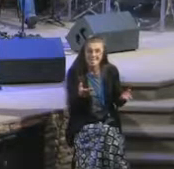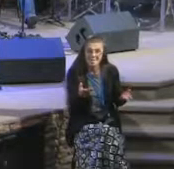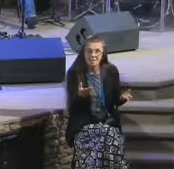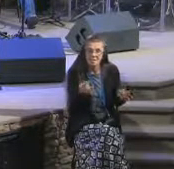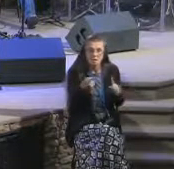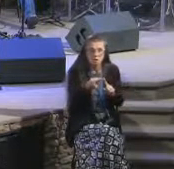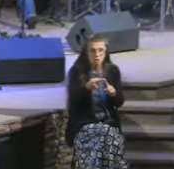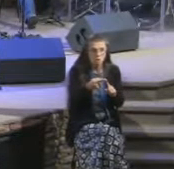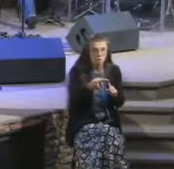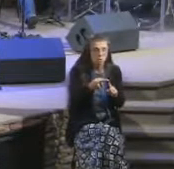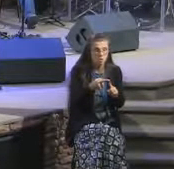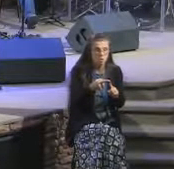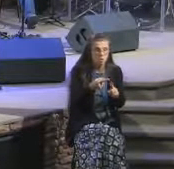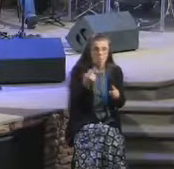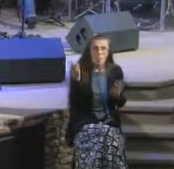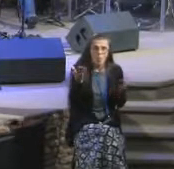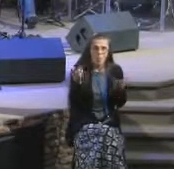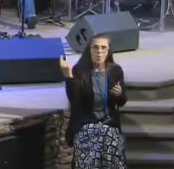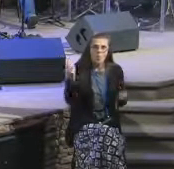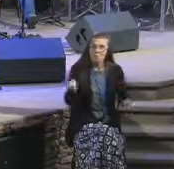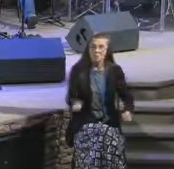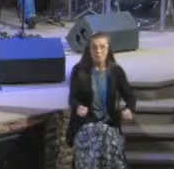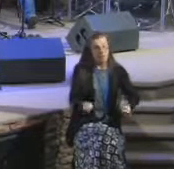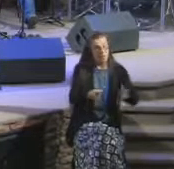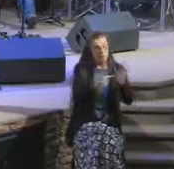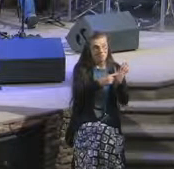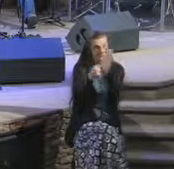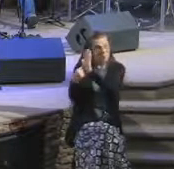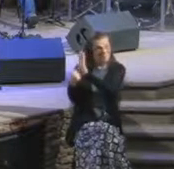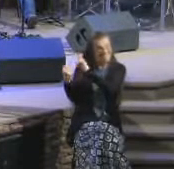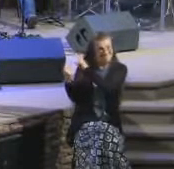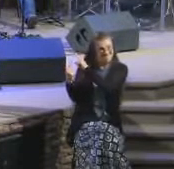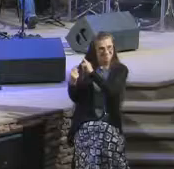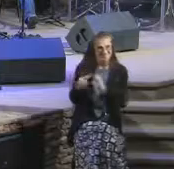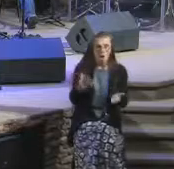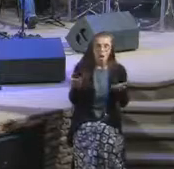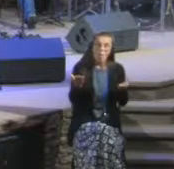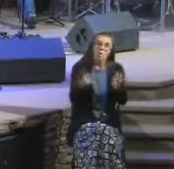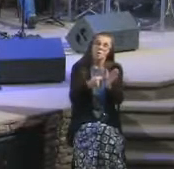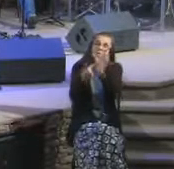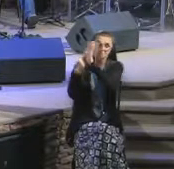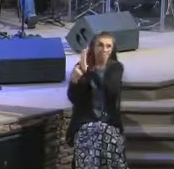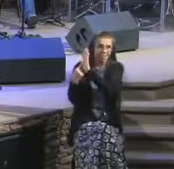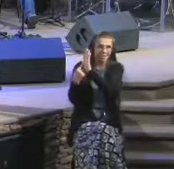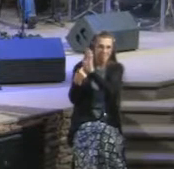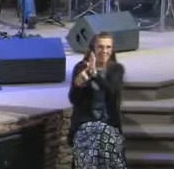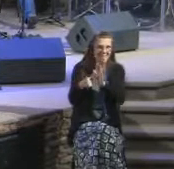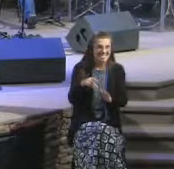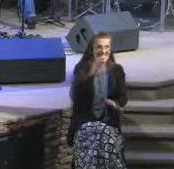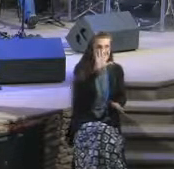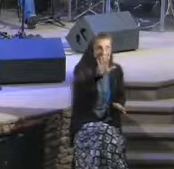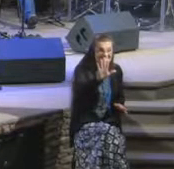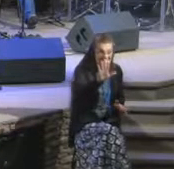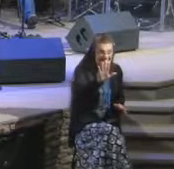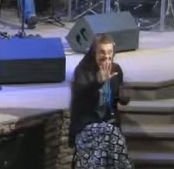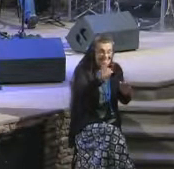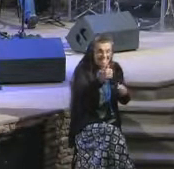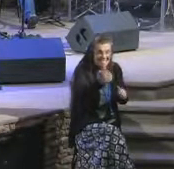to what we are about to present them with. And what we are about to present them with is a